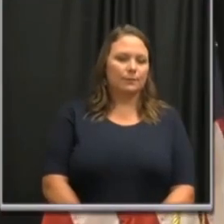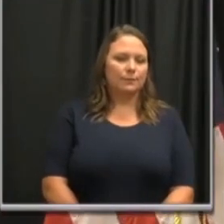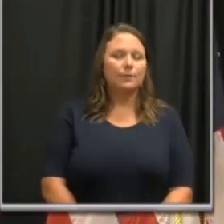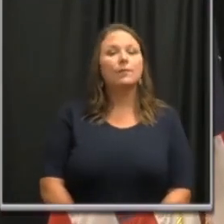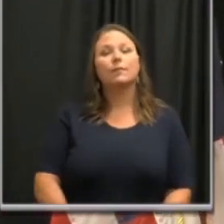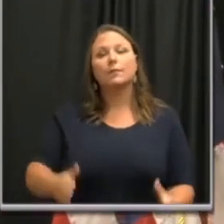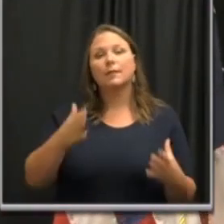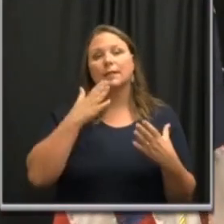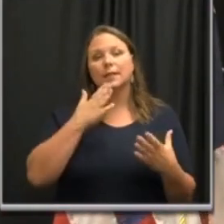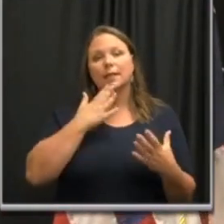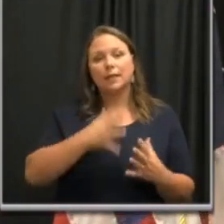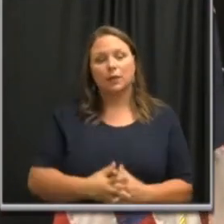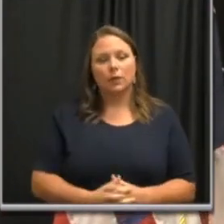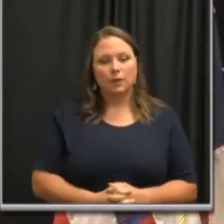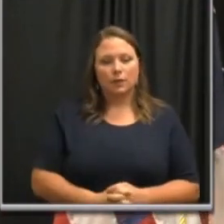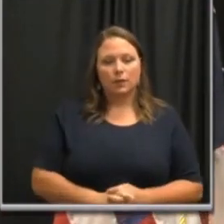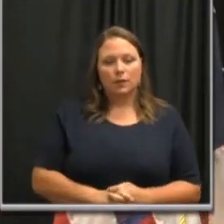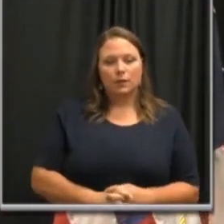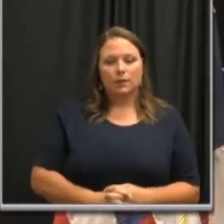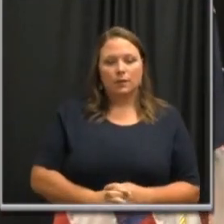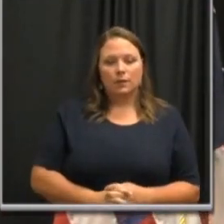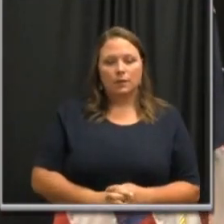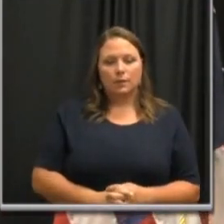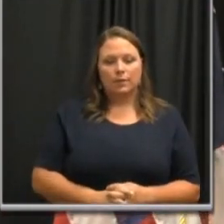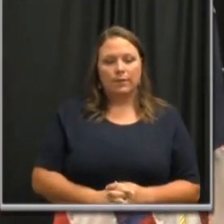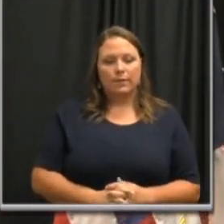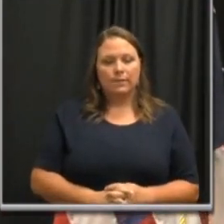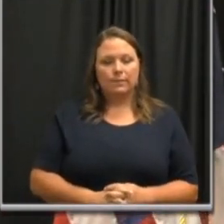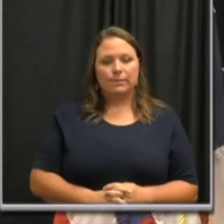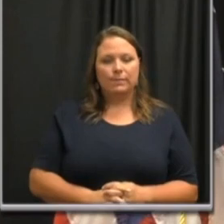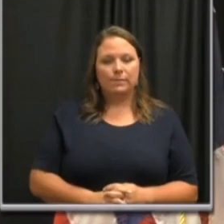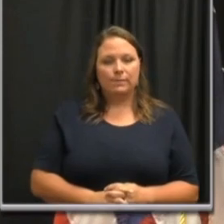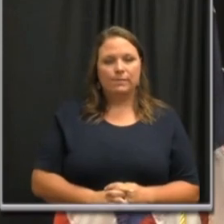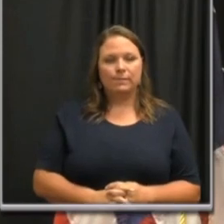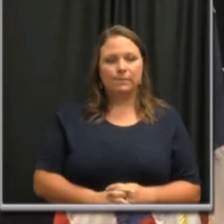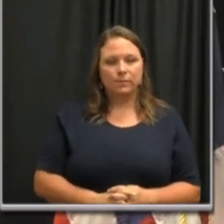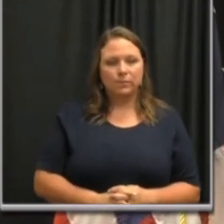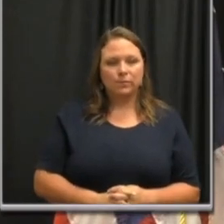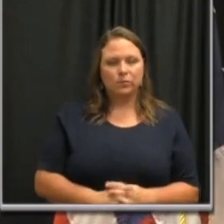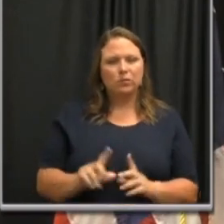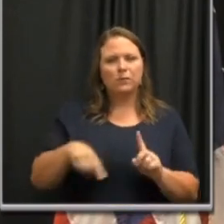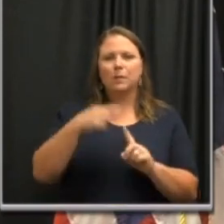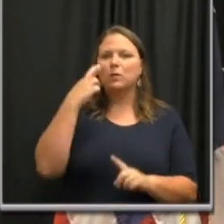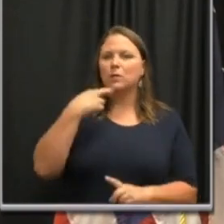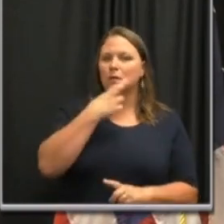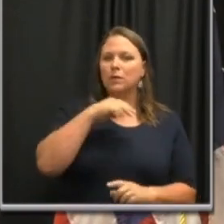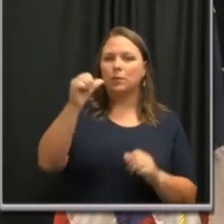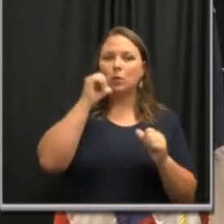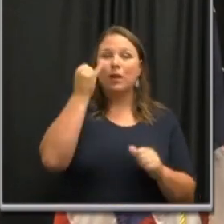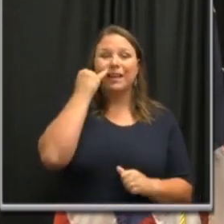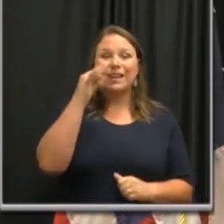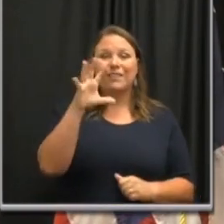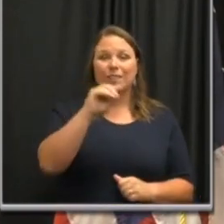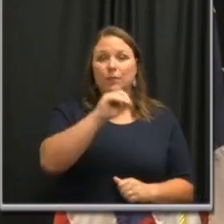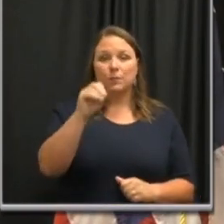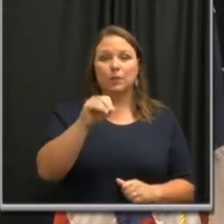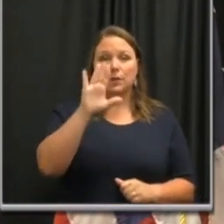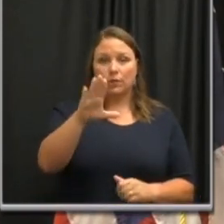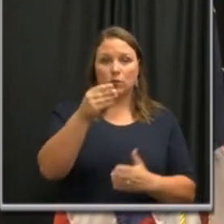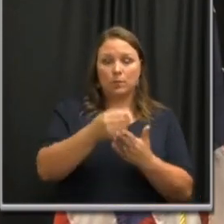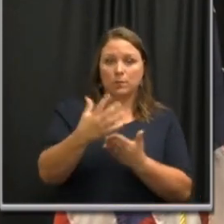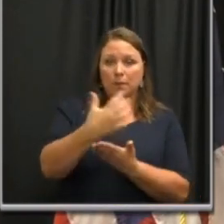Thank you. So regarding the restaurant bar thing, if 50% of your revenue